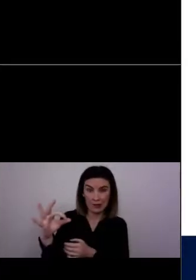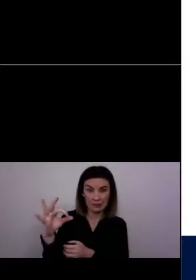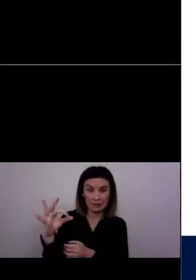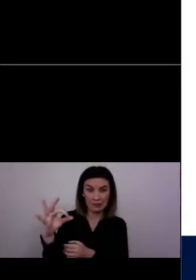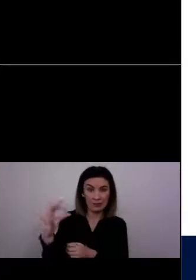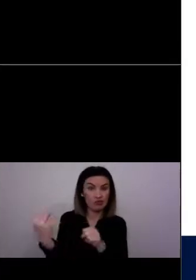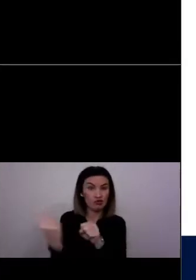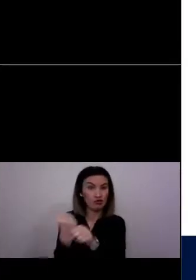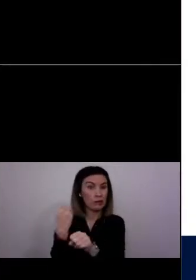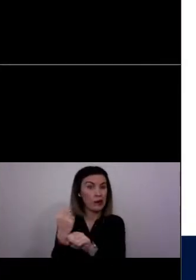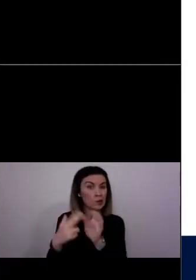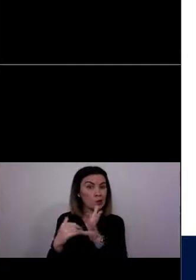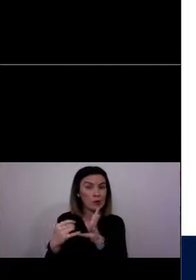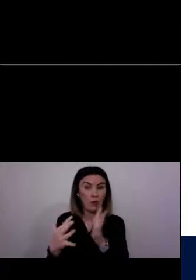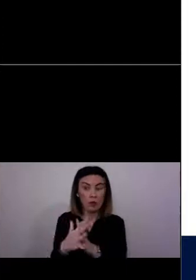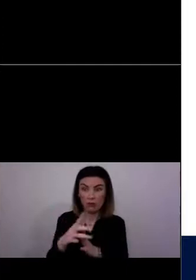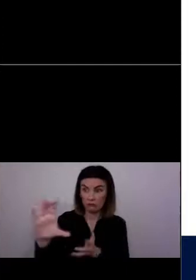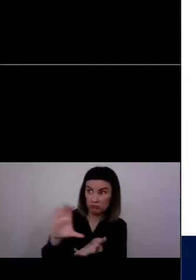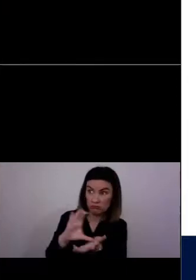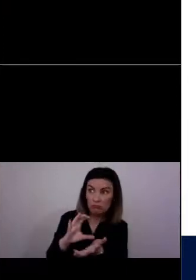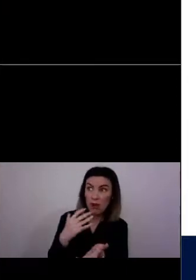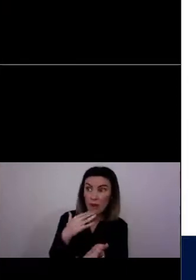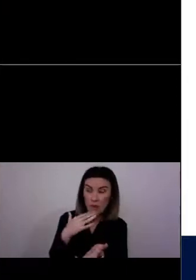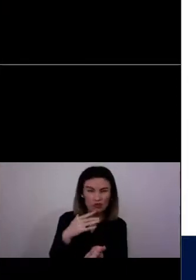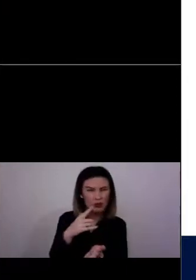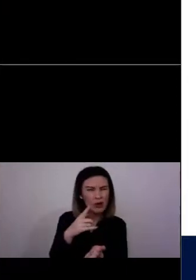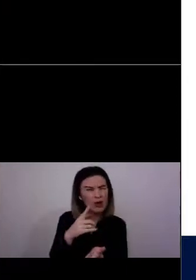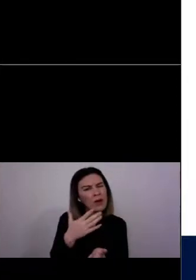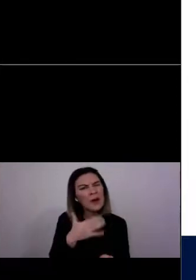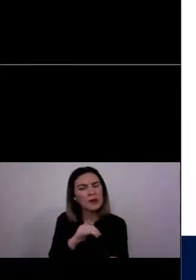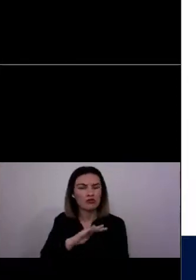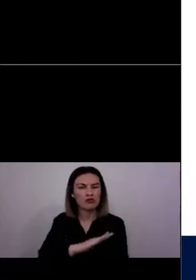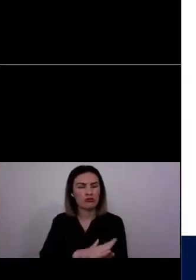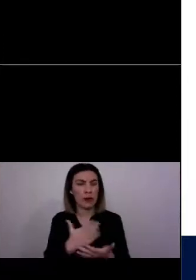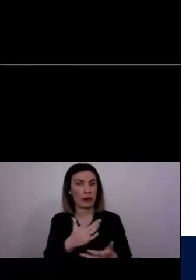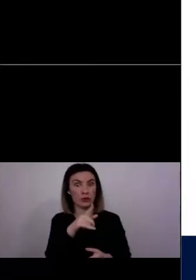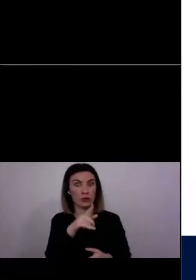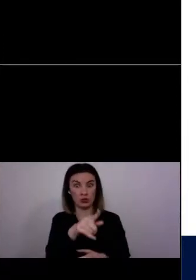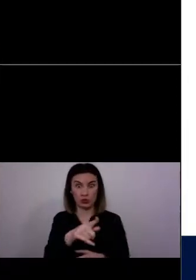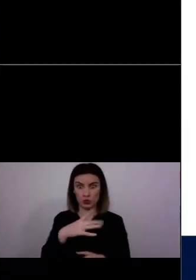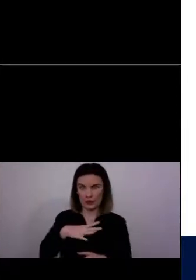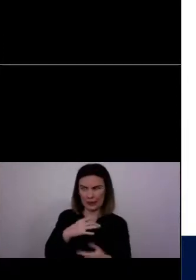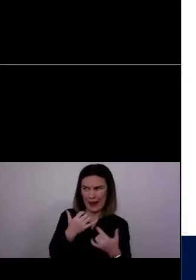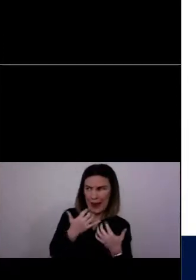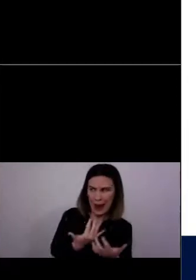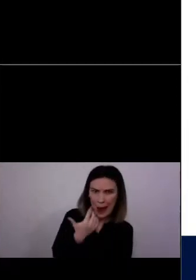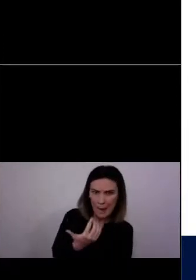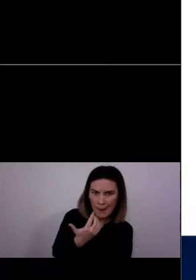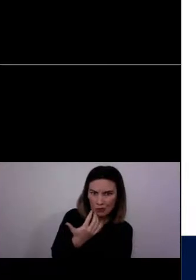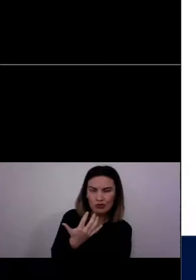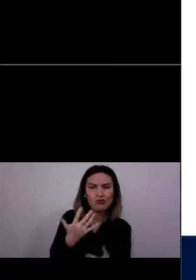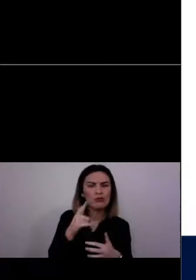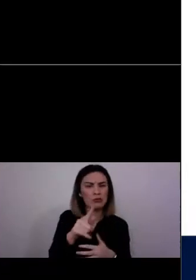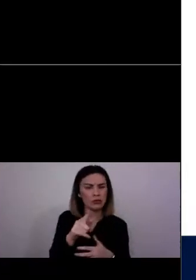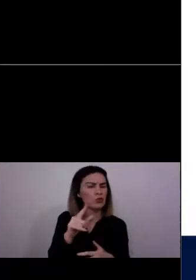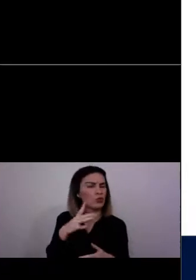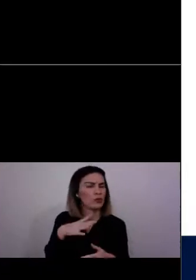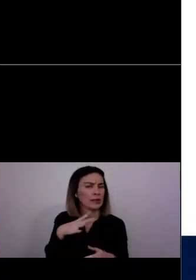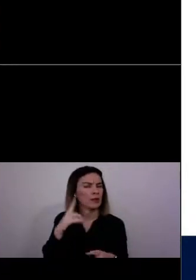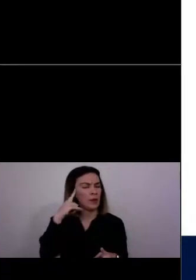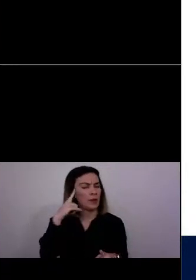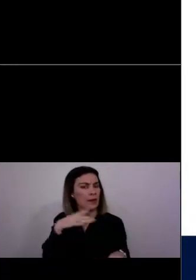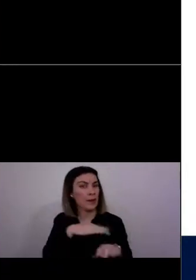about how much you need, and your budget here should back up your merit and your impact. When looking at